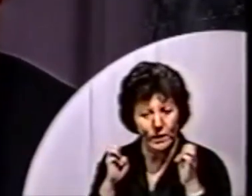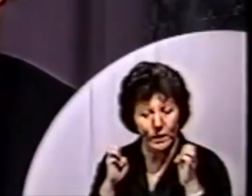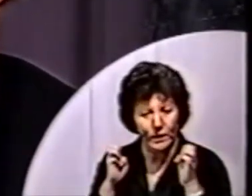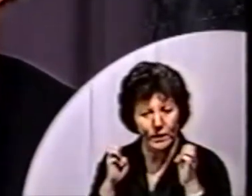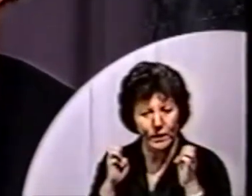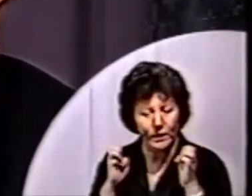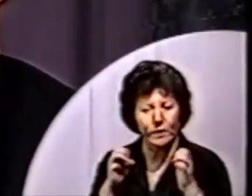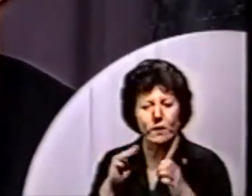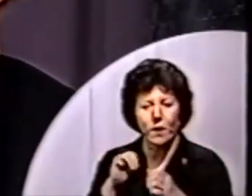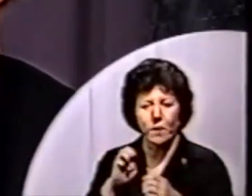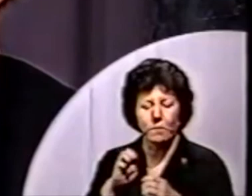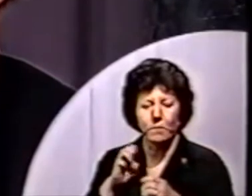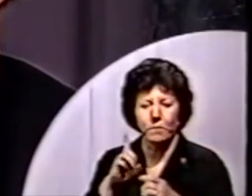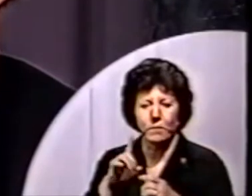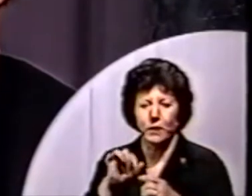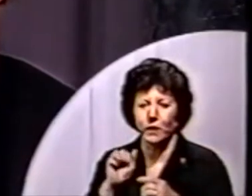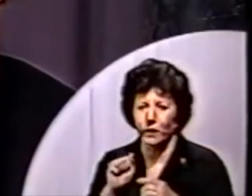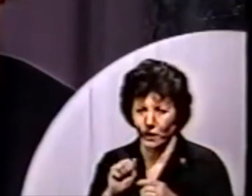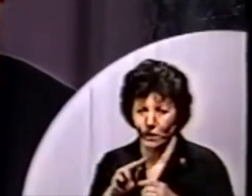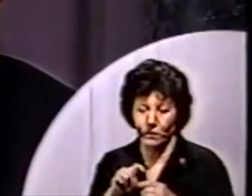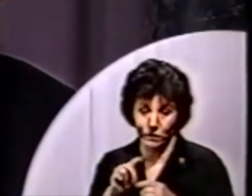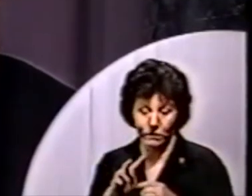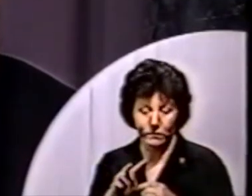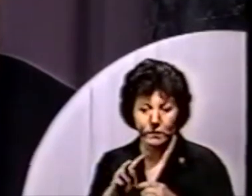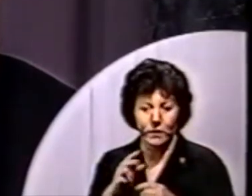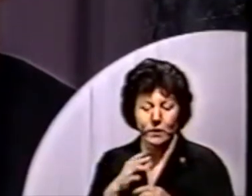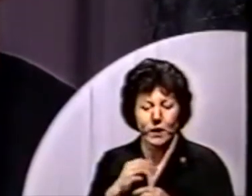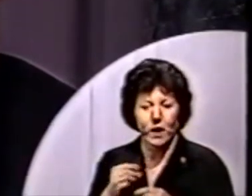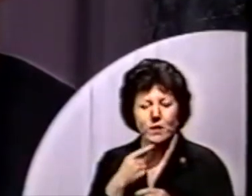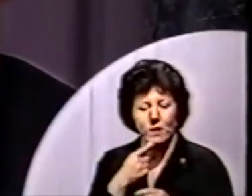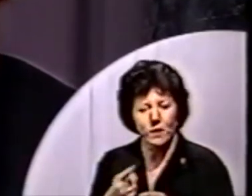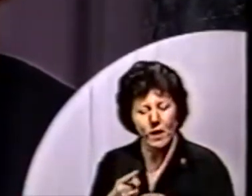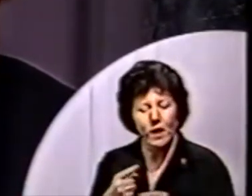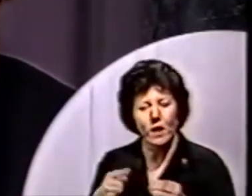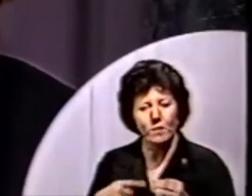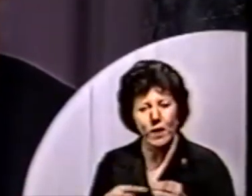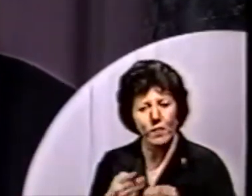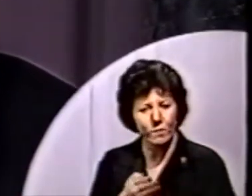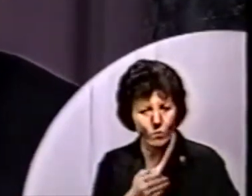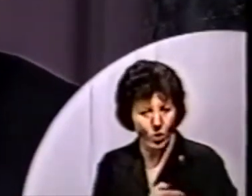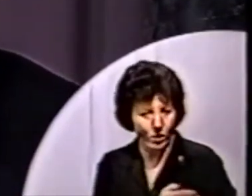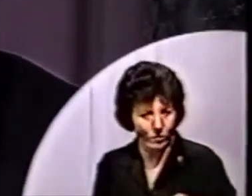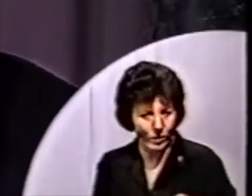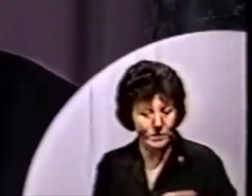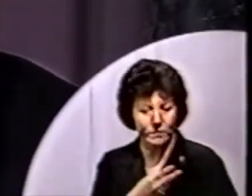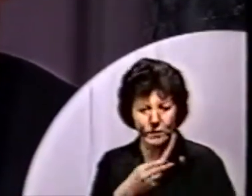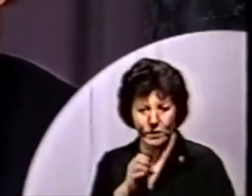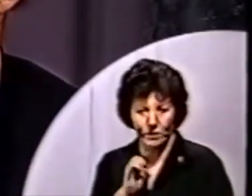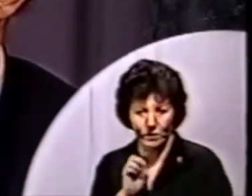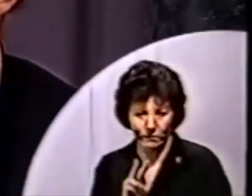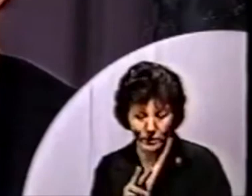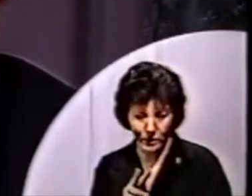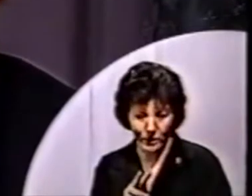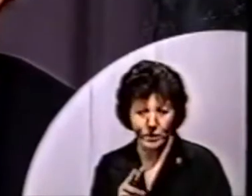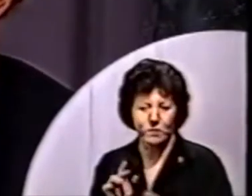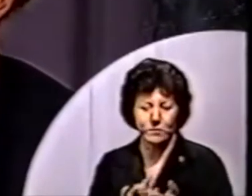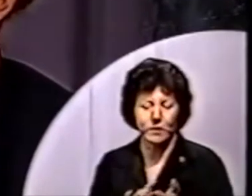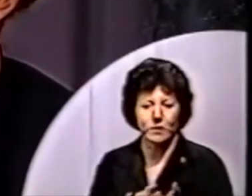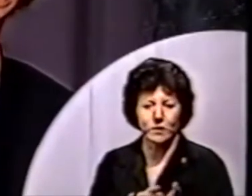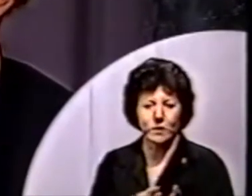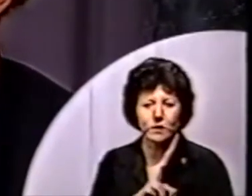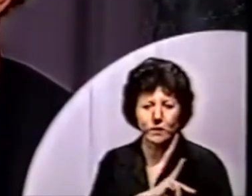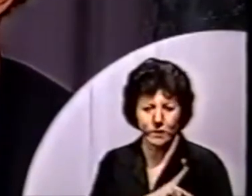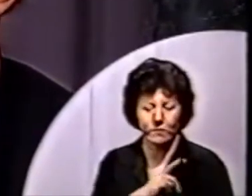tell people about the progress of HIV vaccines and what vaccines can and can't do. As Kevin